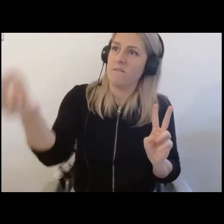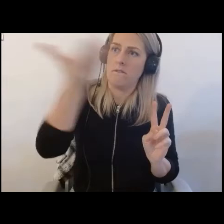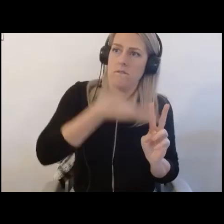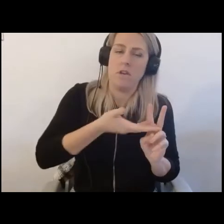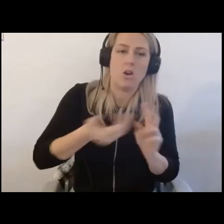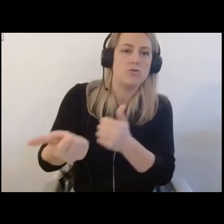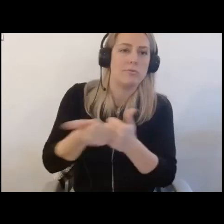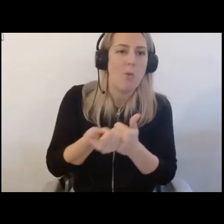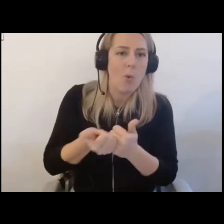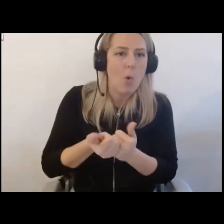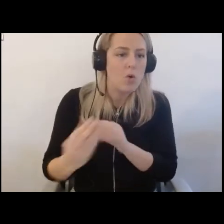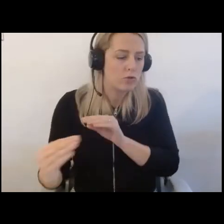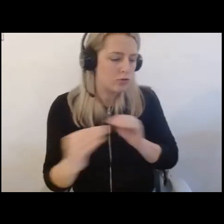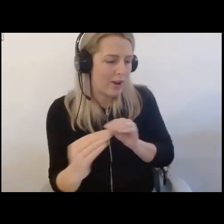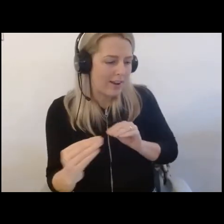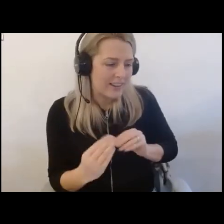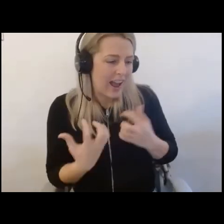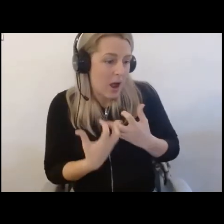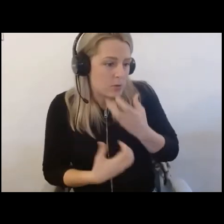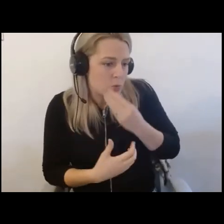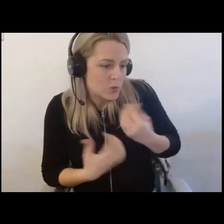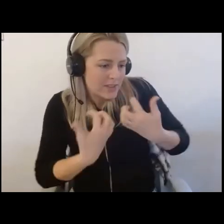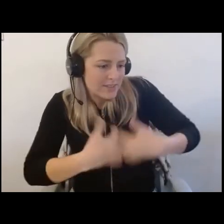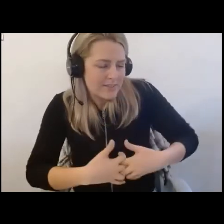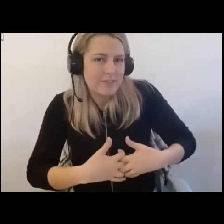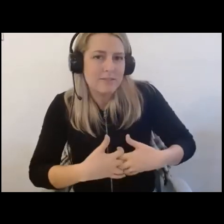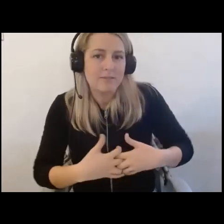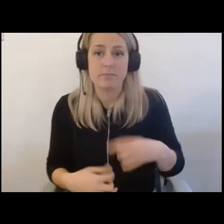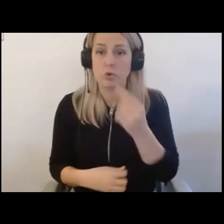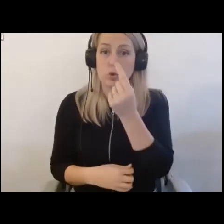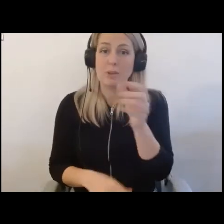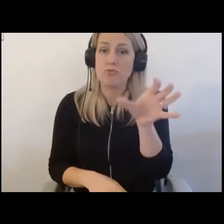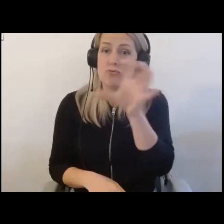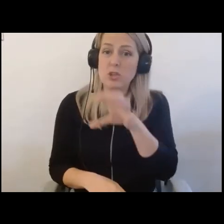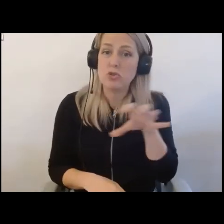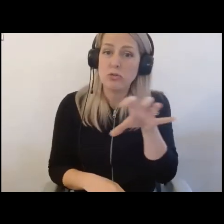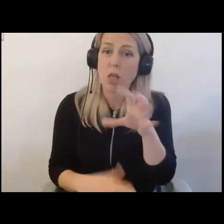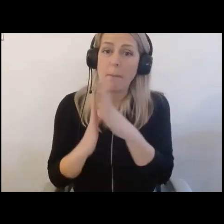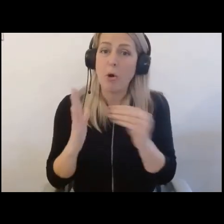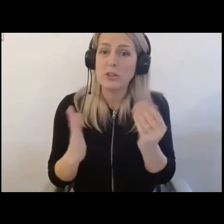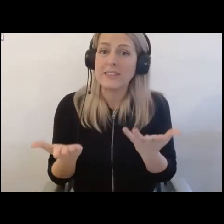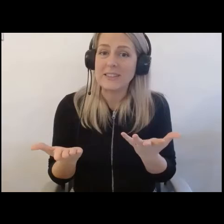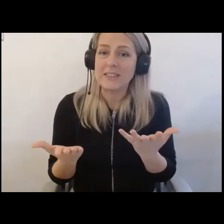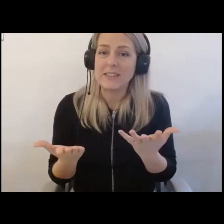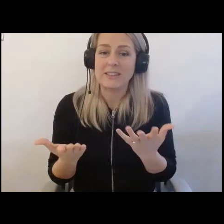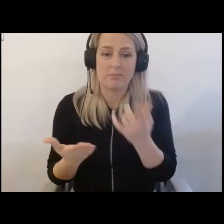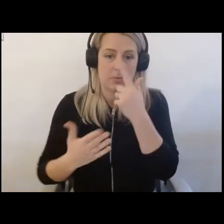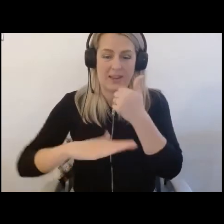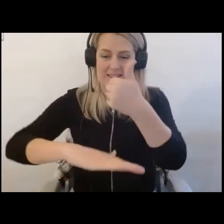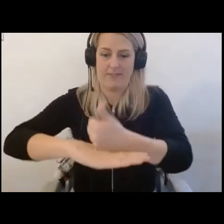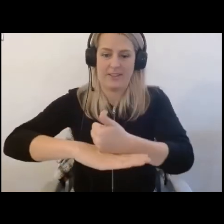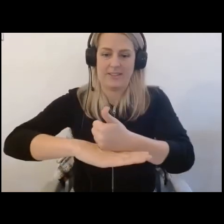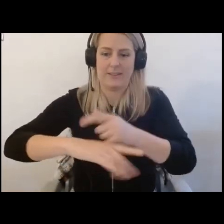the education provider, it might be, you know, the kind of regional body that Rick was suggesting be established as an